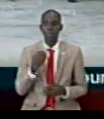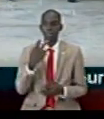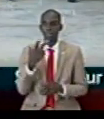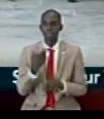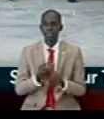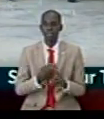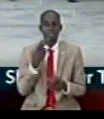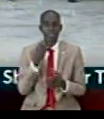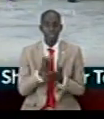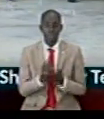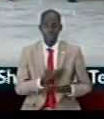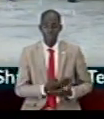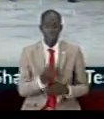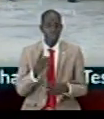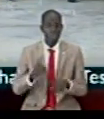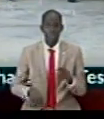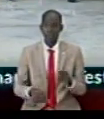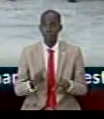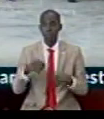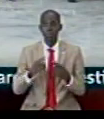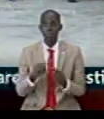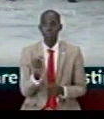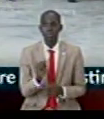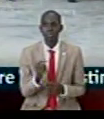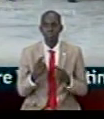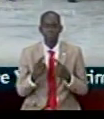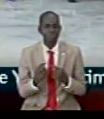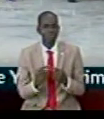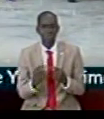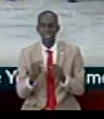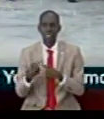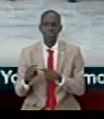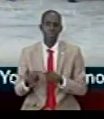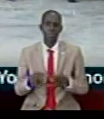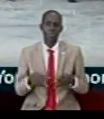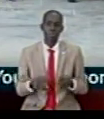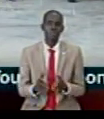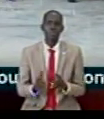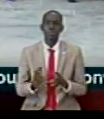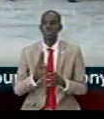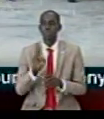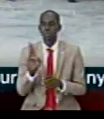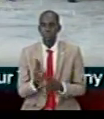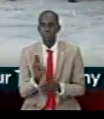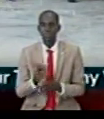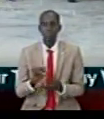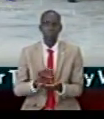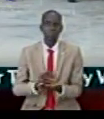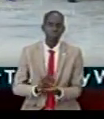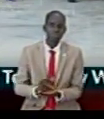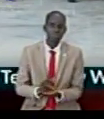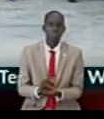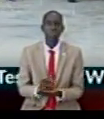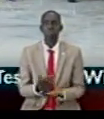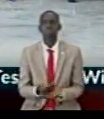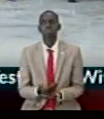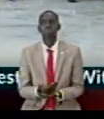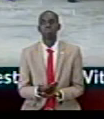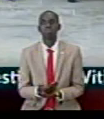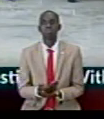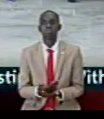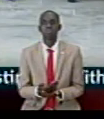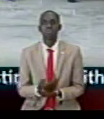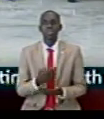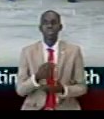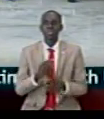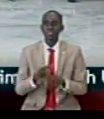defecate. We tried all means possible, including anal tablets, pumps, fruits, vegetables,